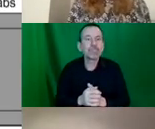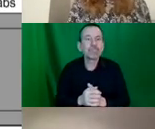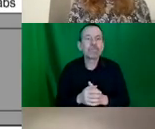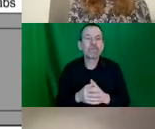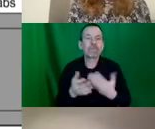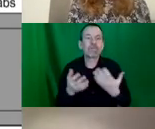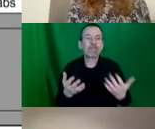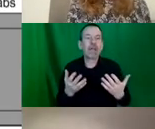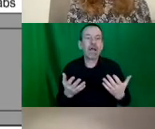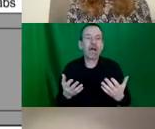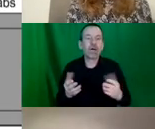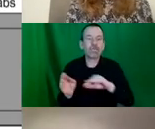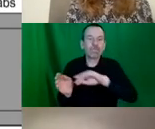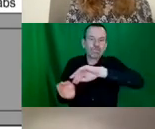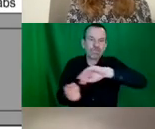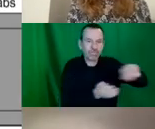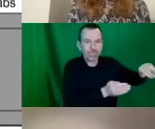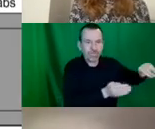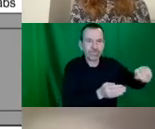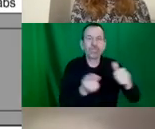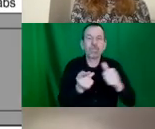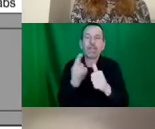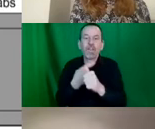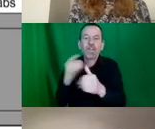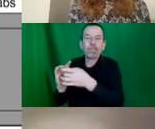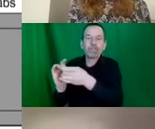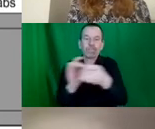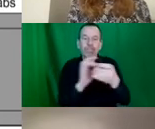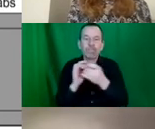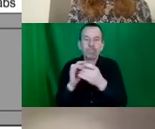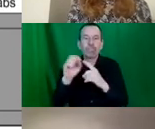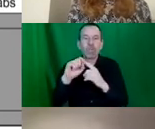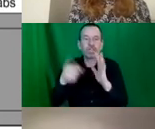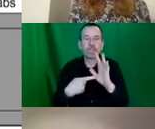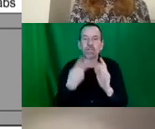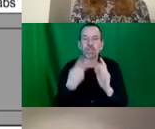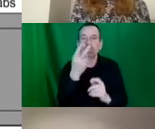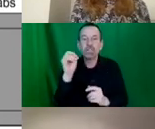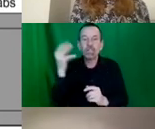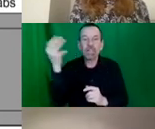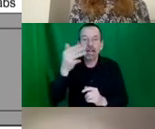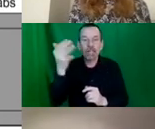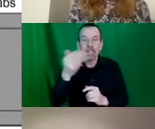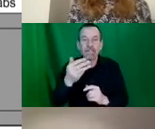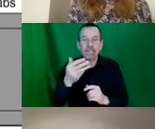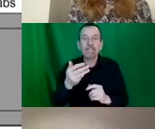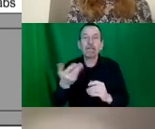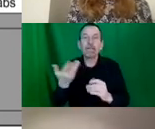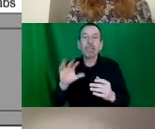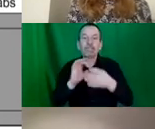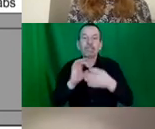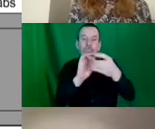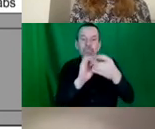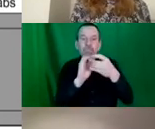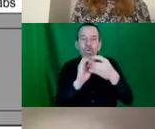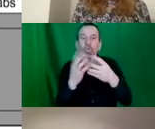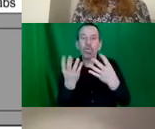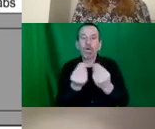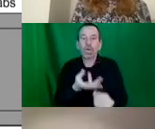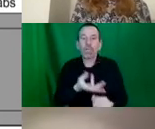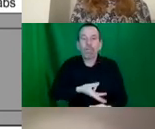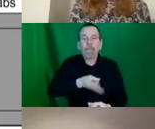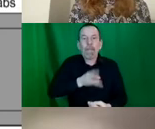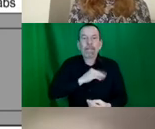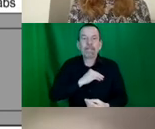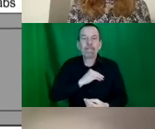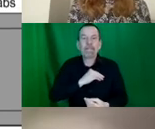Moving on to another collaborative project. In 2019, a partnership formed between the British Library and the Palestinian Museum. This collaboration